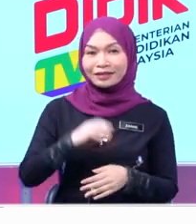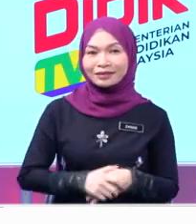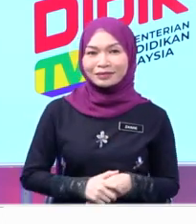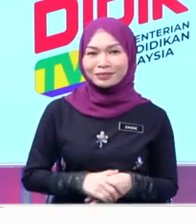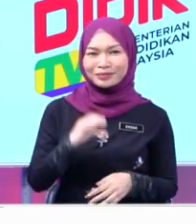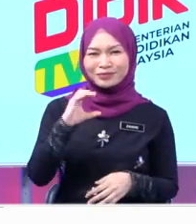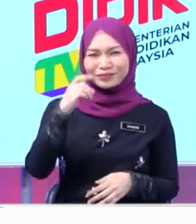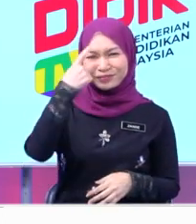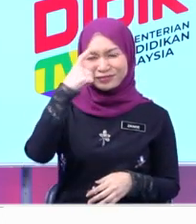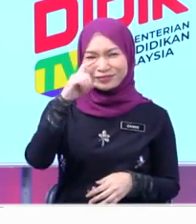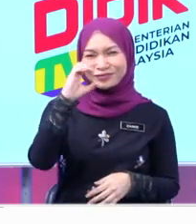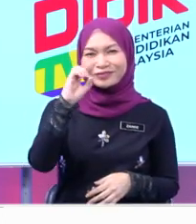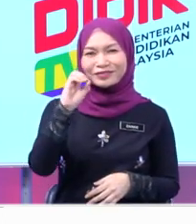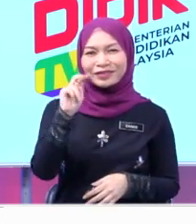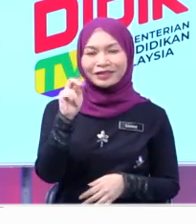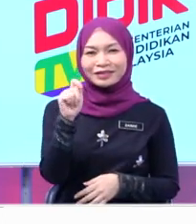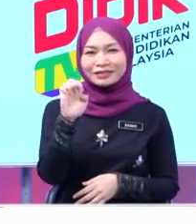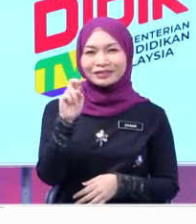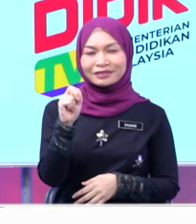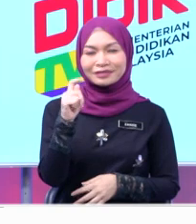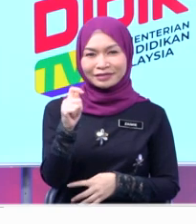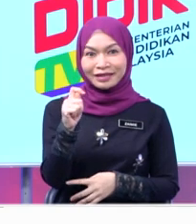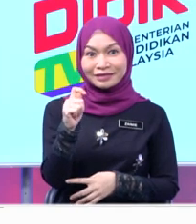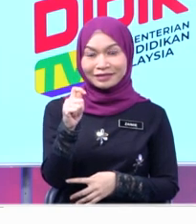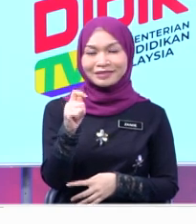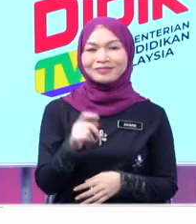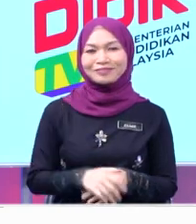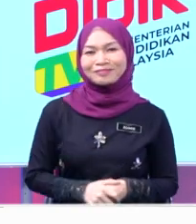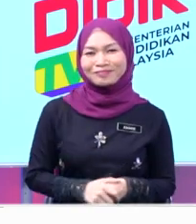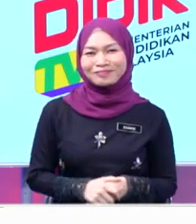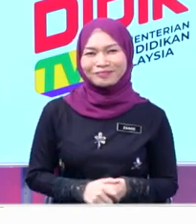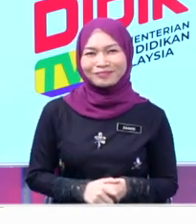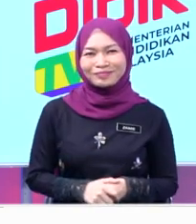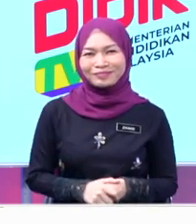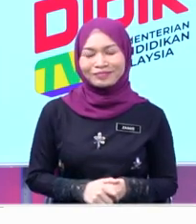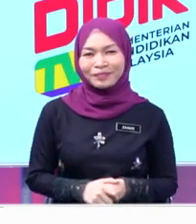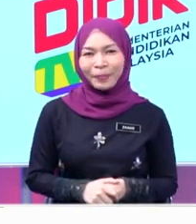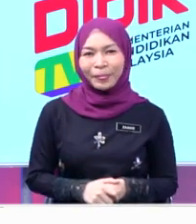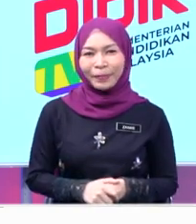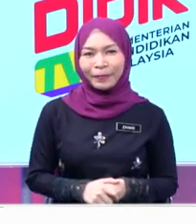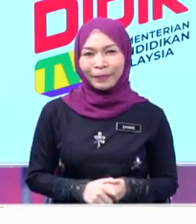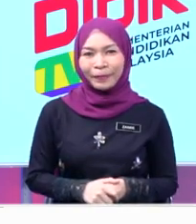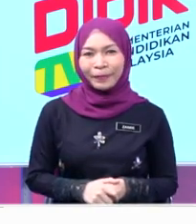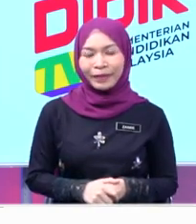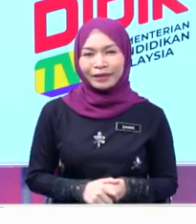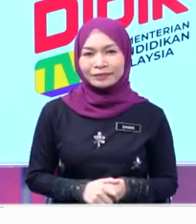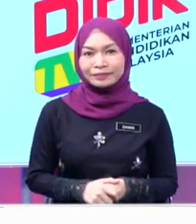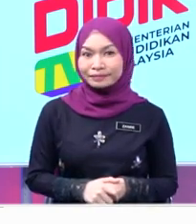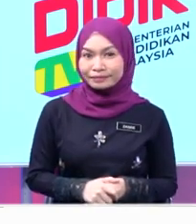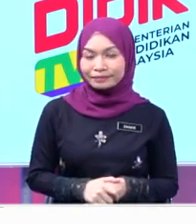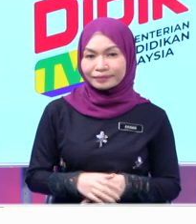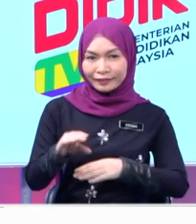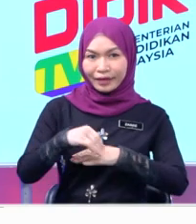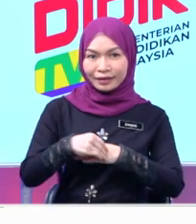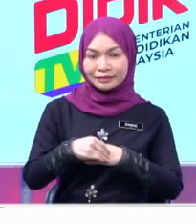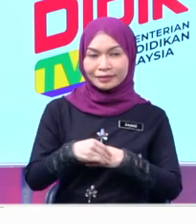C for content. Yes, C for content, so chirpy and sweet. And I would like to add on here for our pupils out